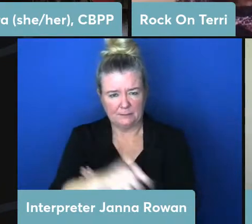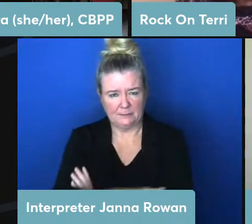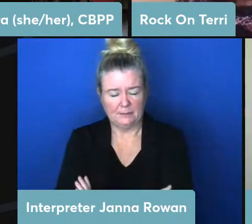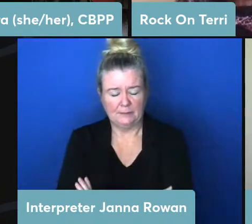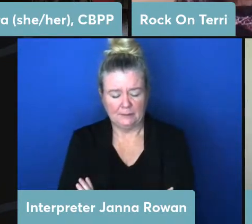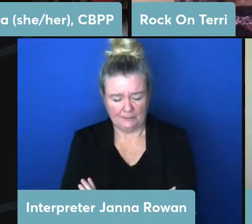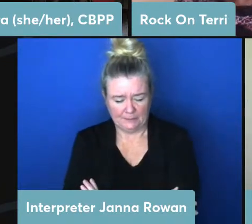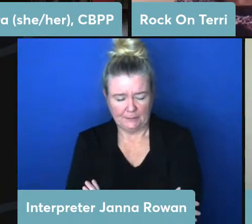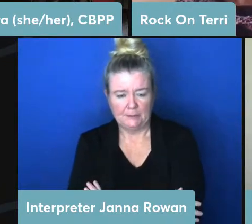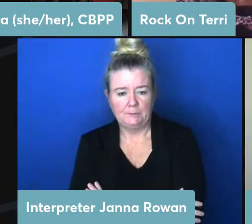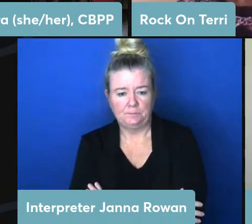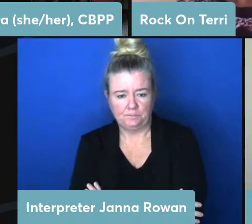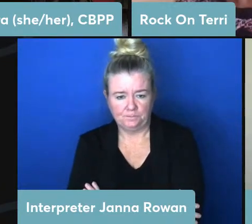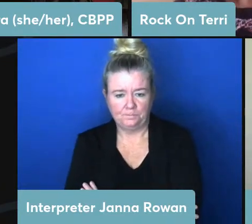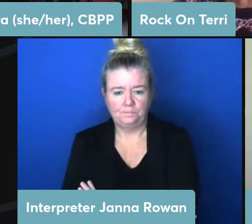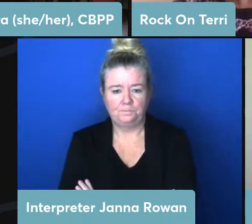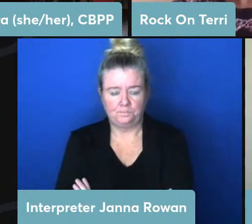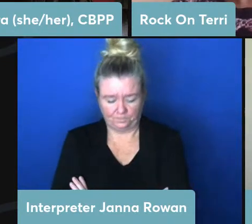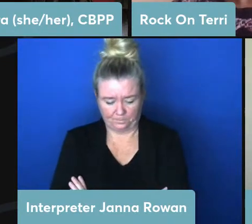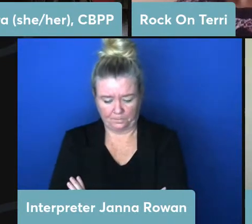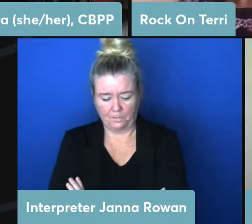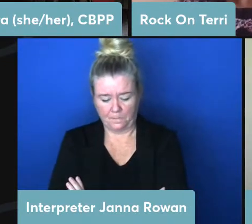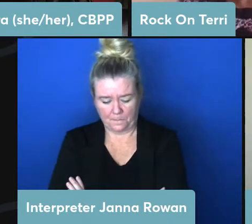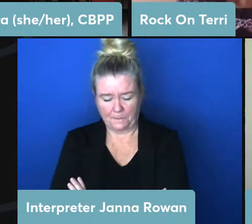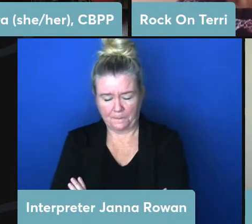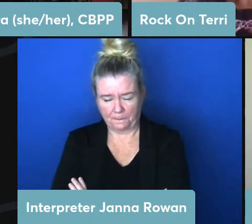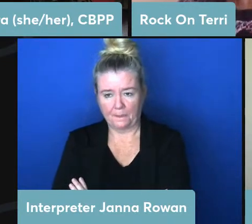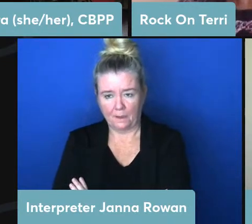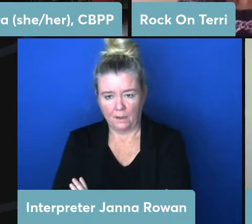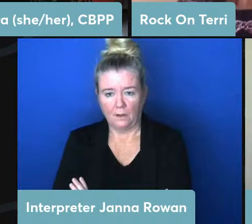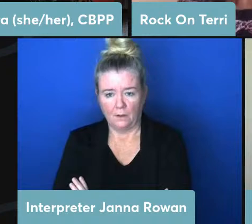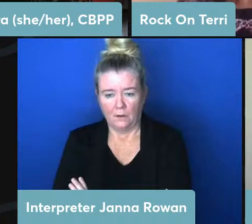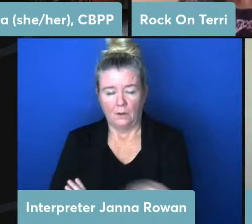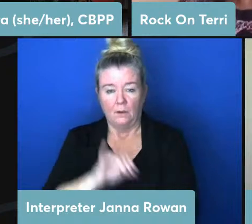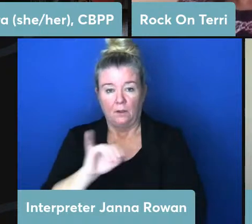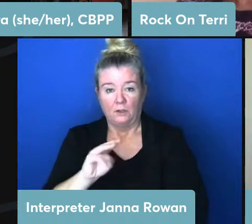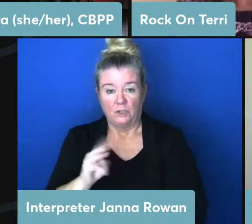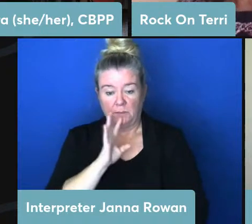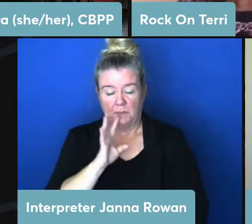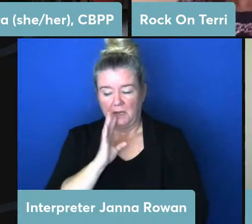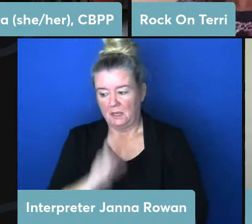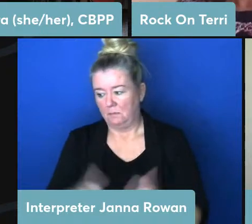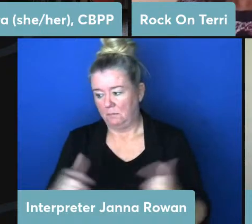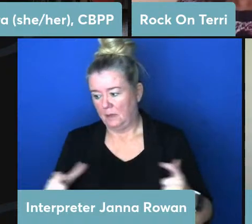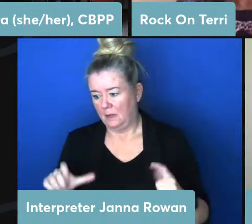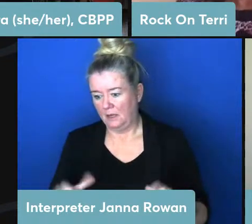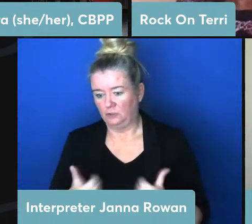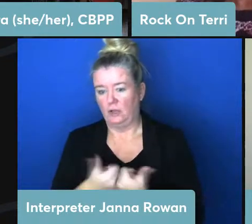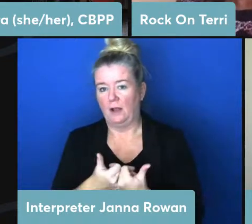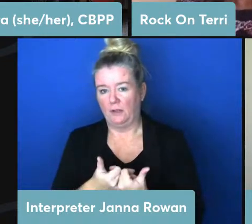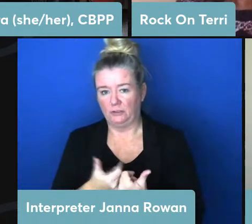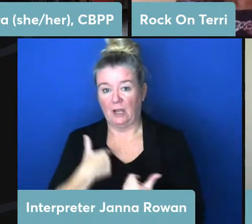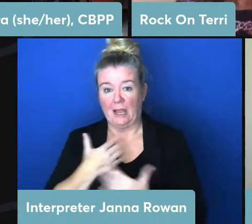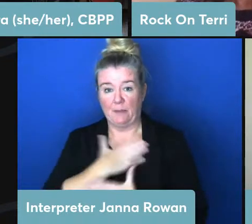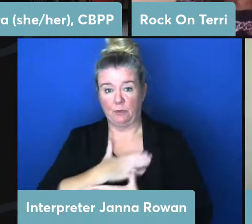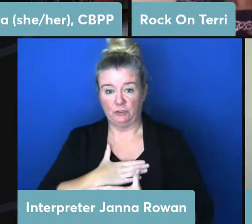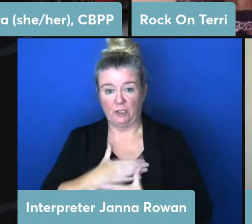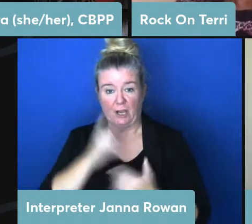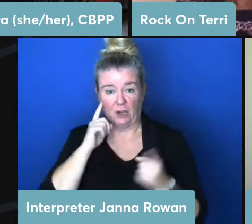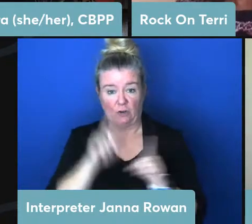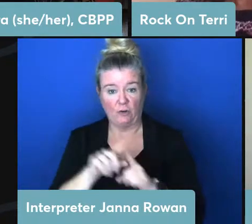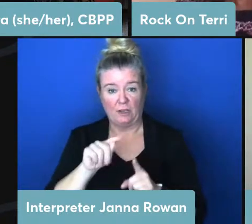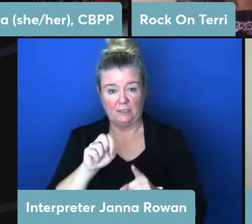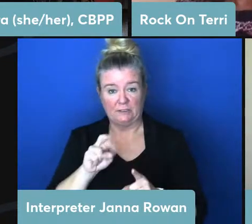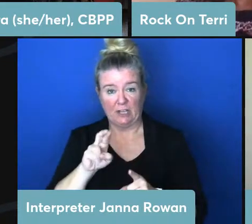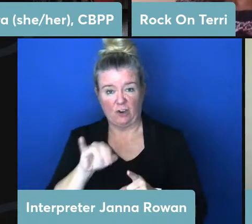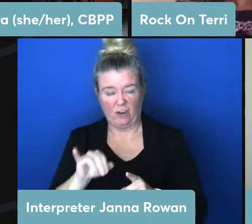Yes, some big challenges there. And I really appreciate and agree with Terri's point. I'm going to